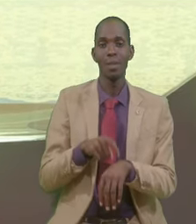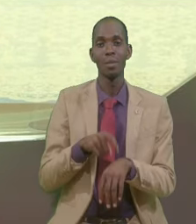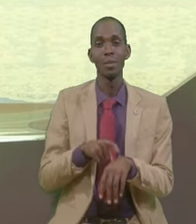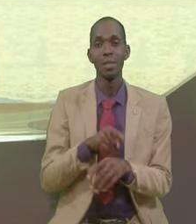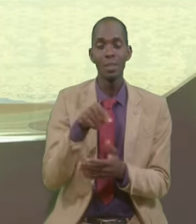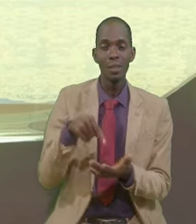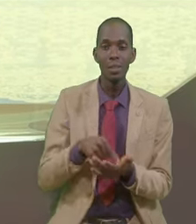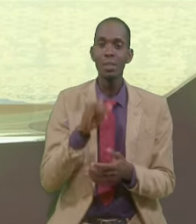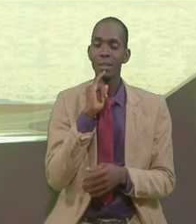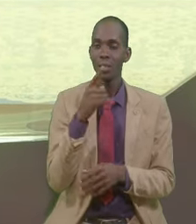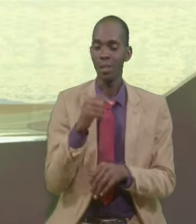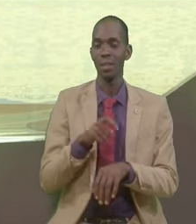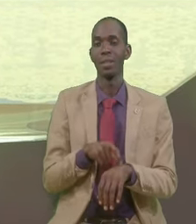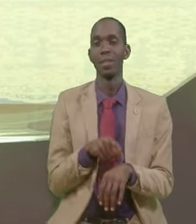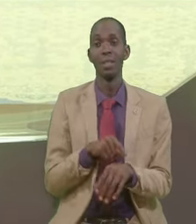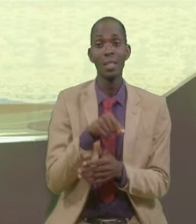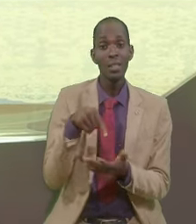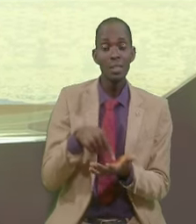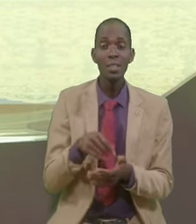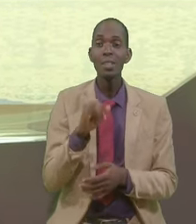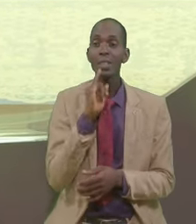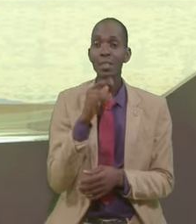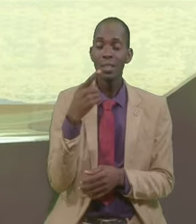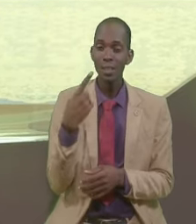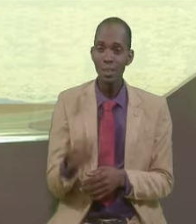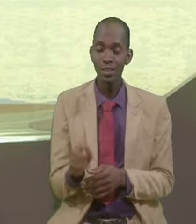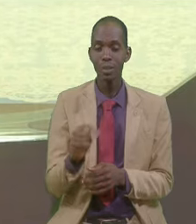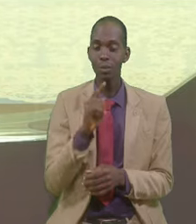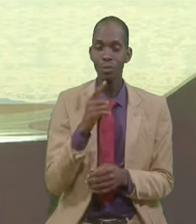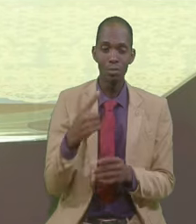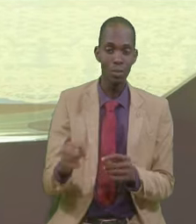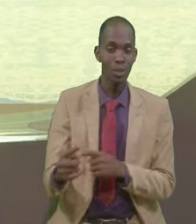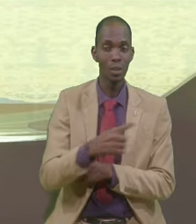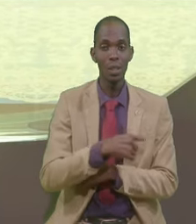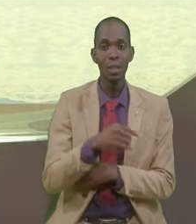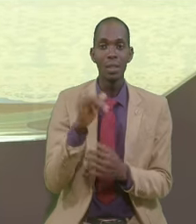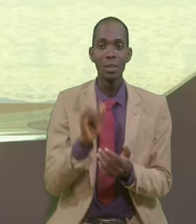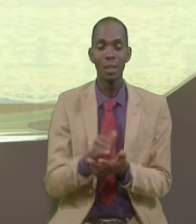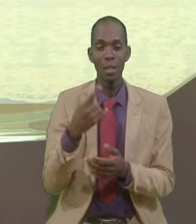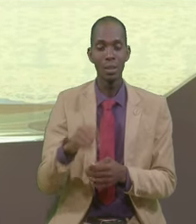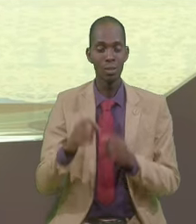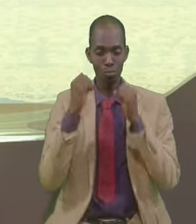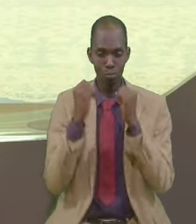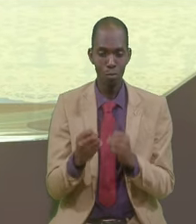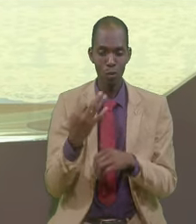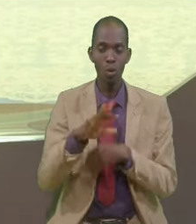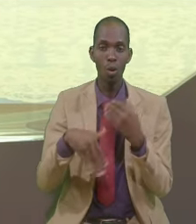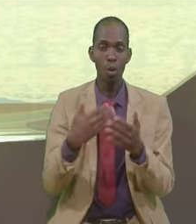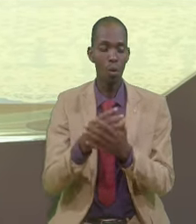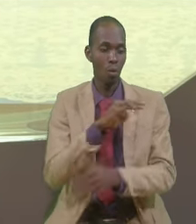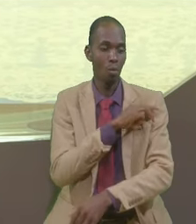this is the time, this is the very day that the might of the Almighty will